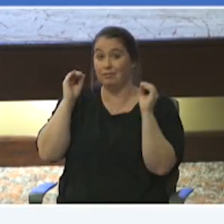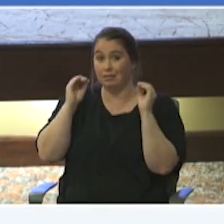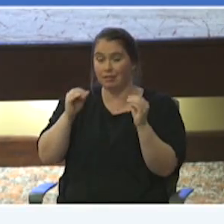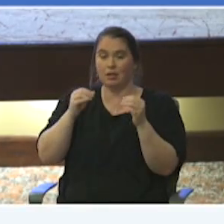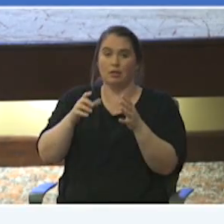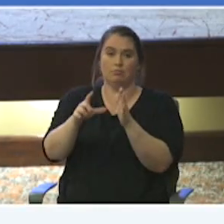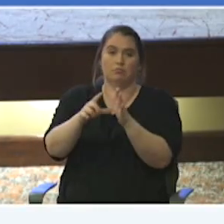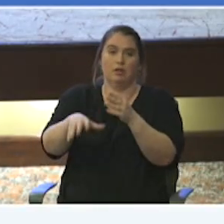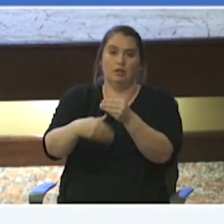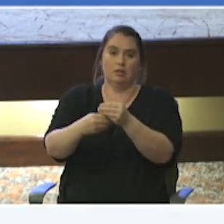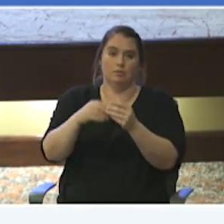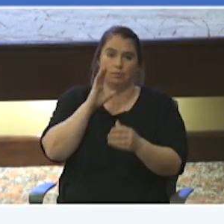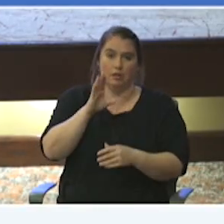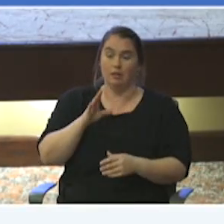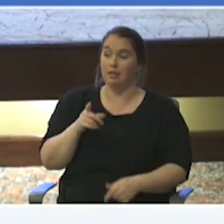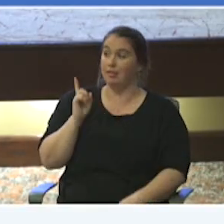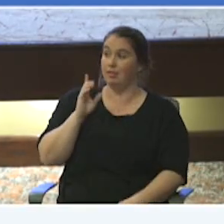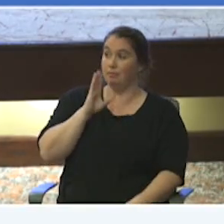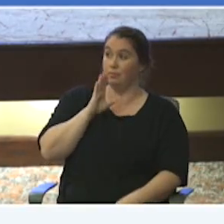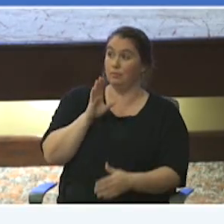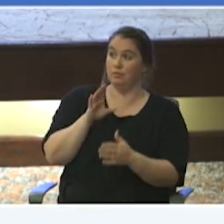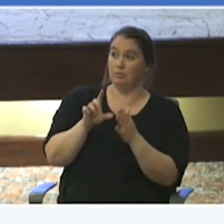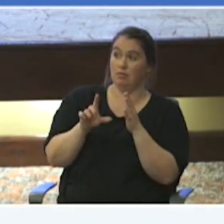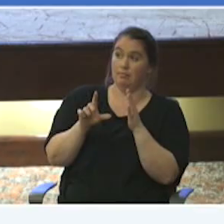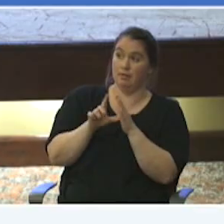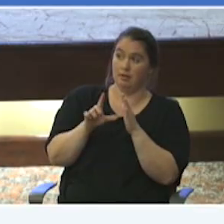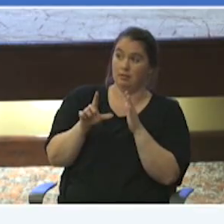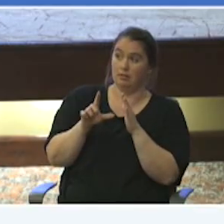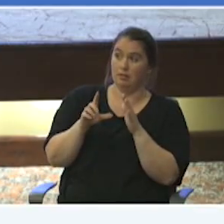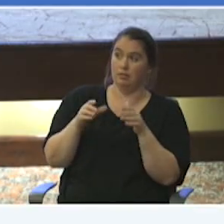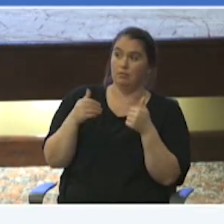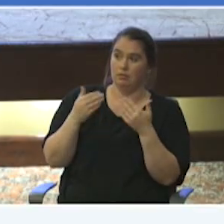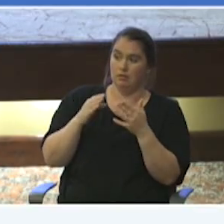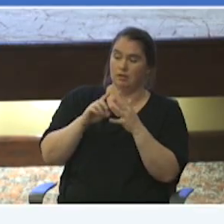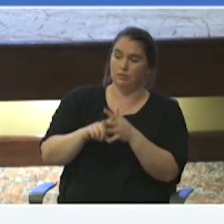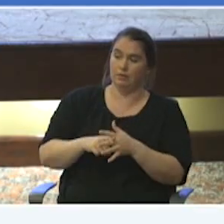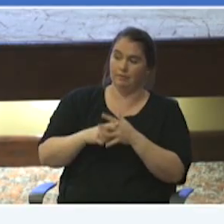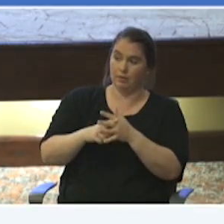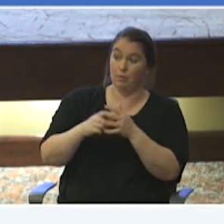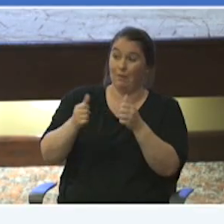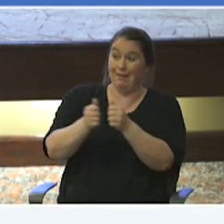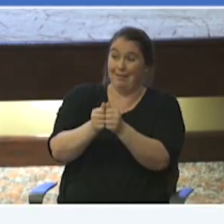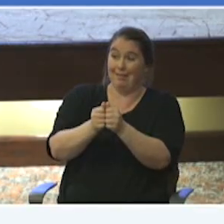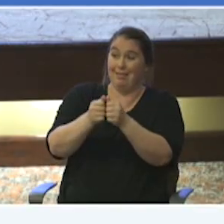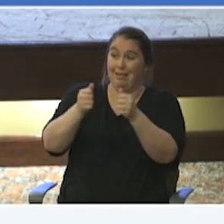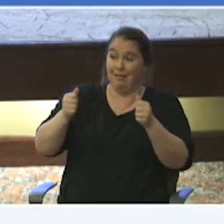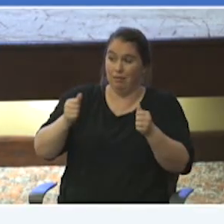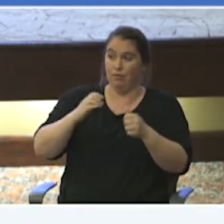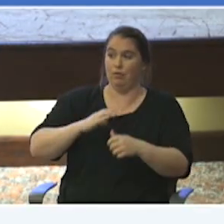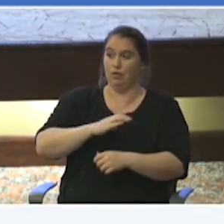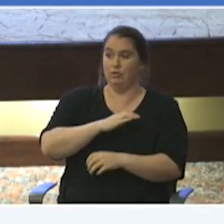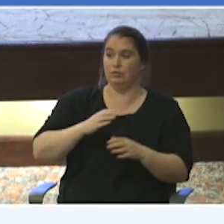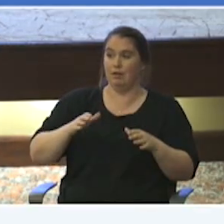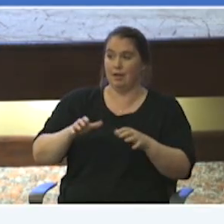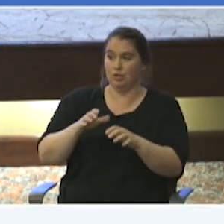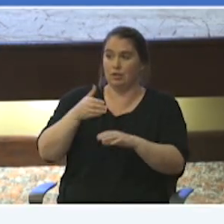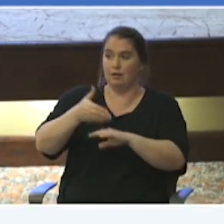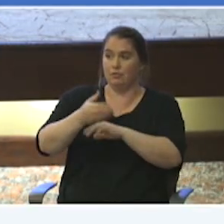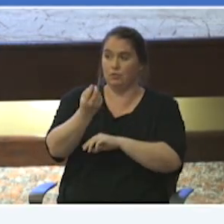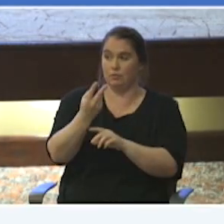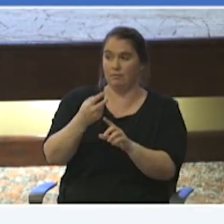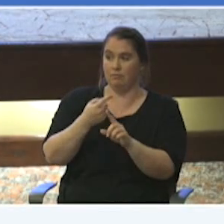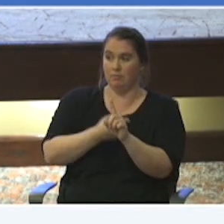adopted. That would, so Clint, it would automatically go into effect without council action after 12 months